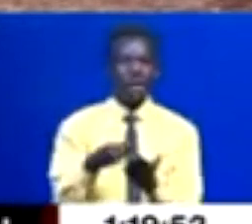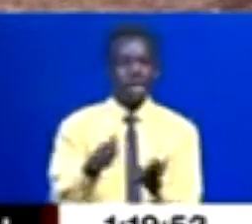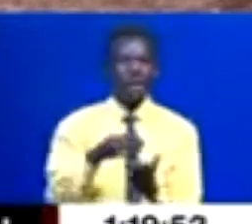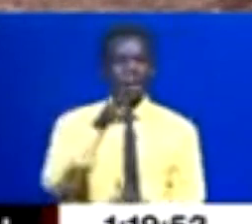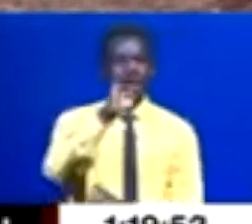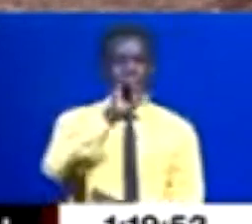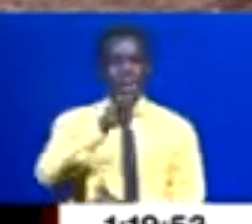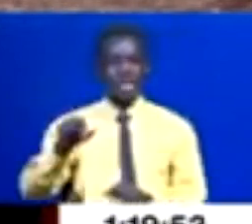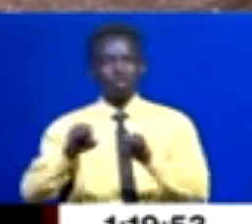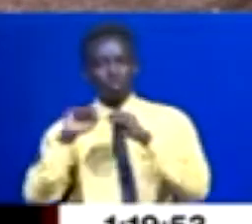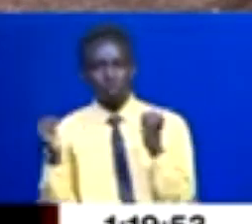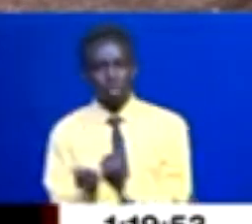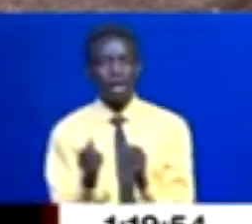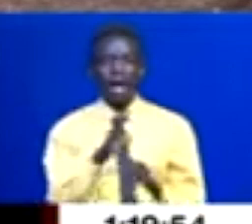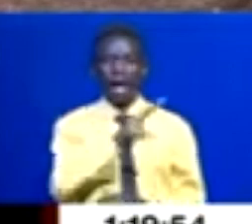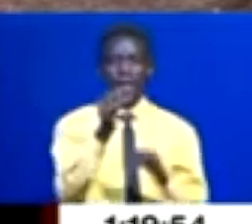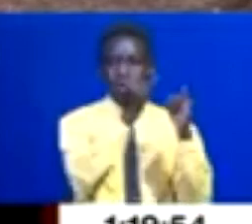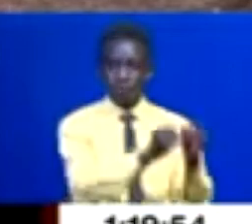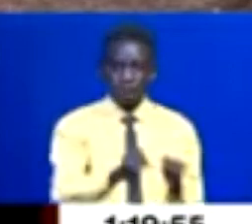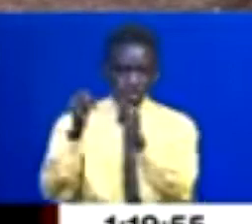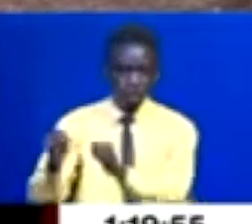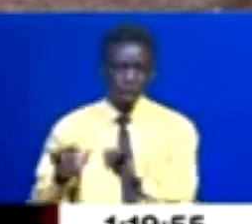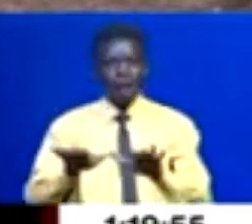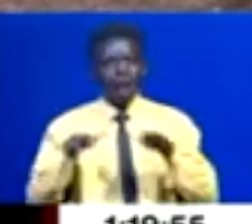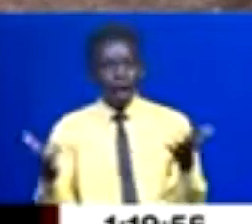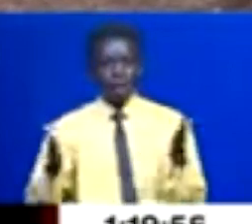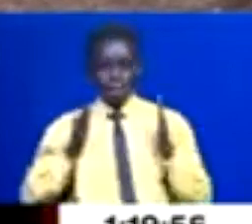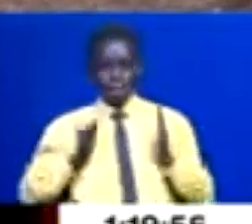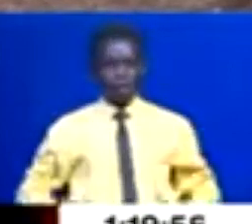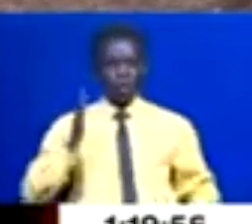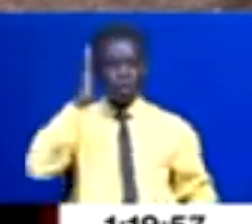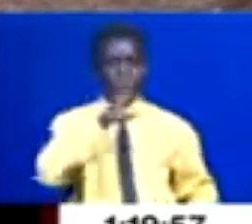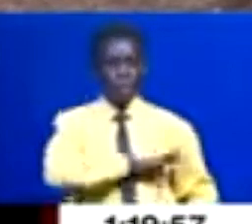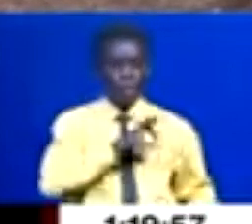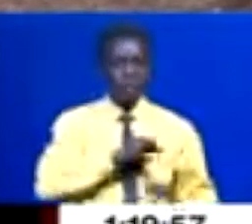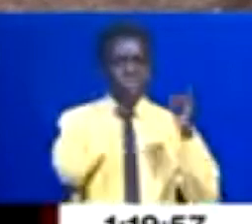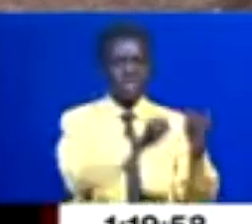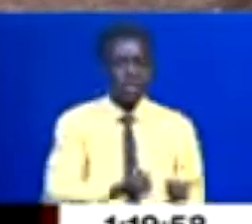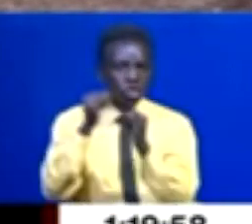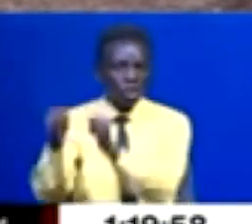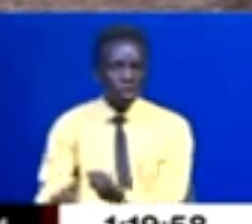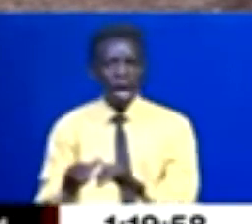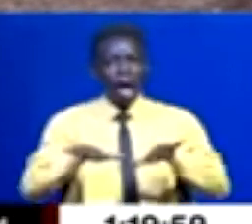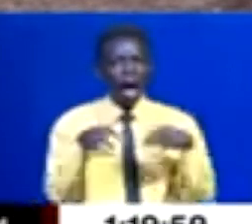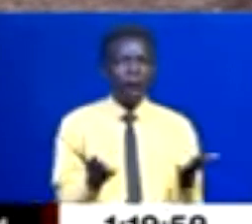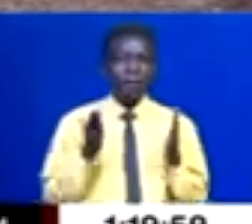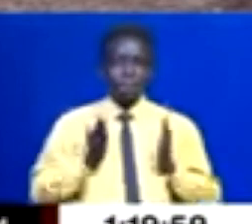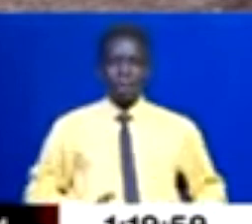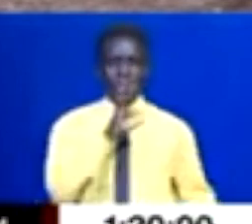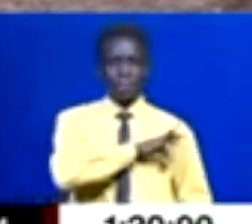and even individually. How will a person benefit individually? How will a person benefit